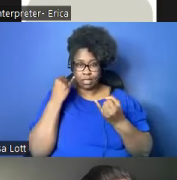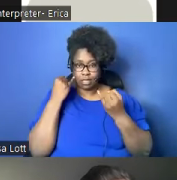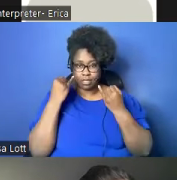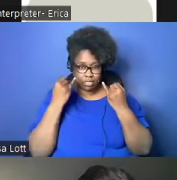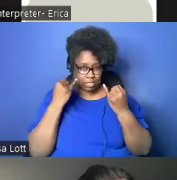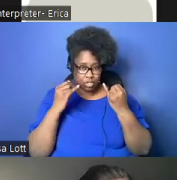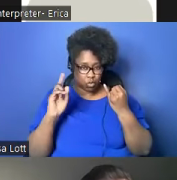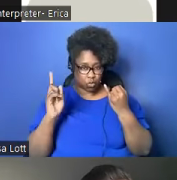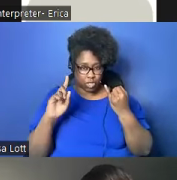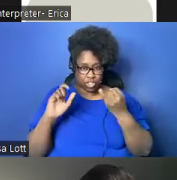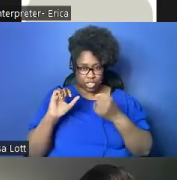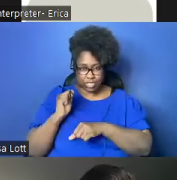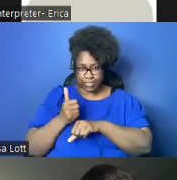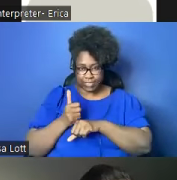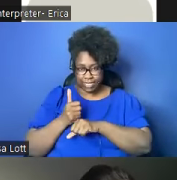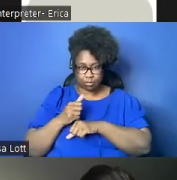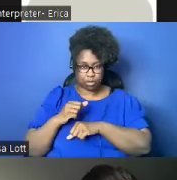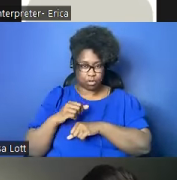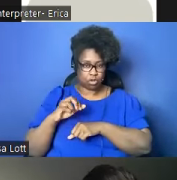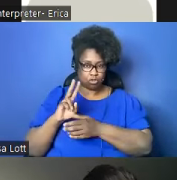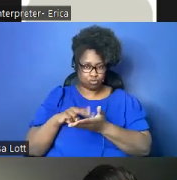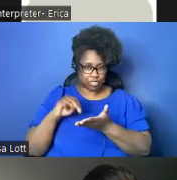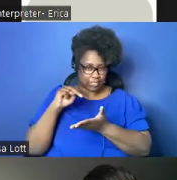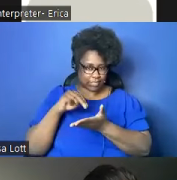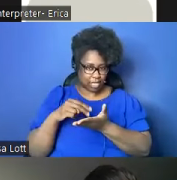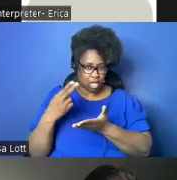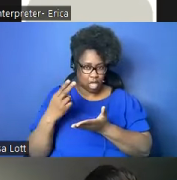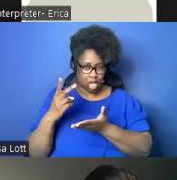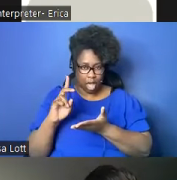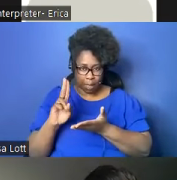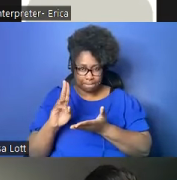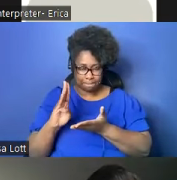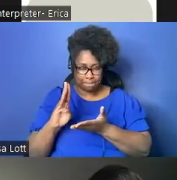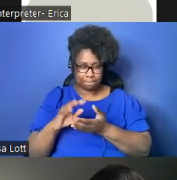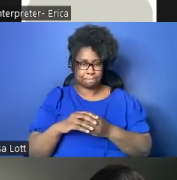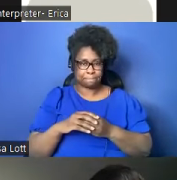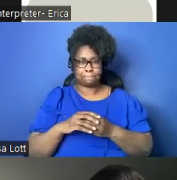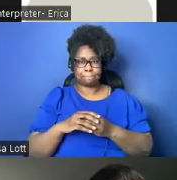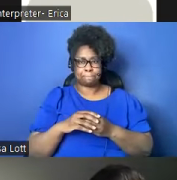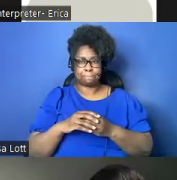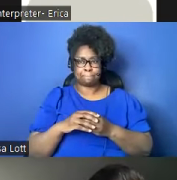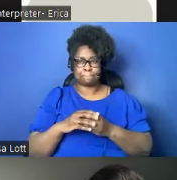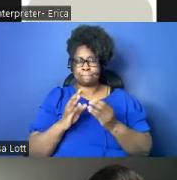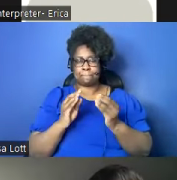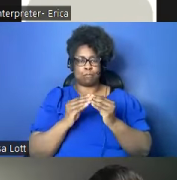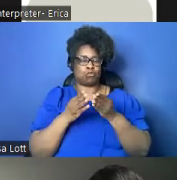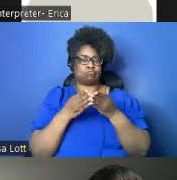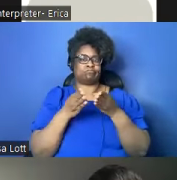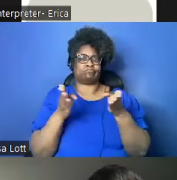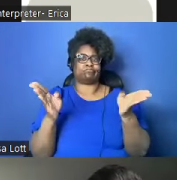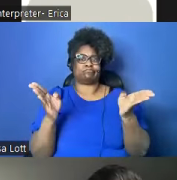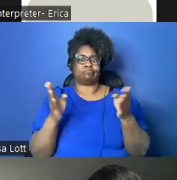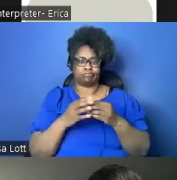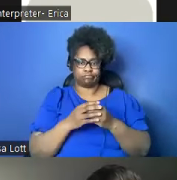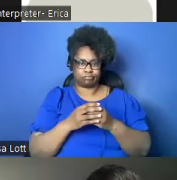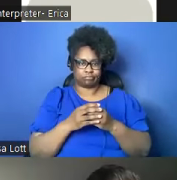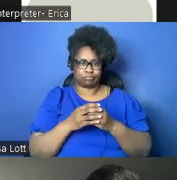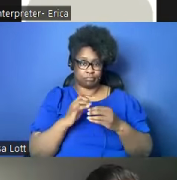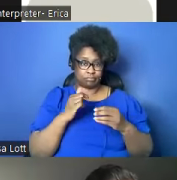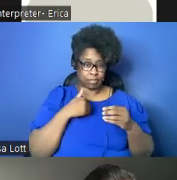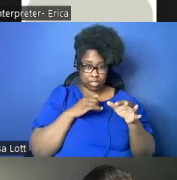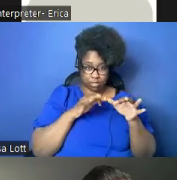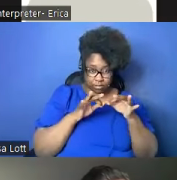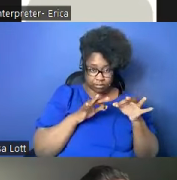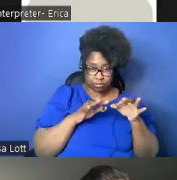should be located, more broadly, anything that out of what Greg walked through or what I walked through, what are